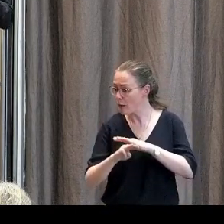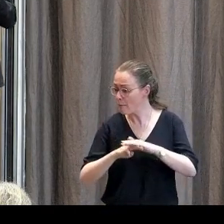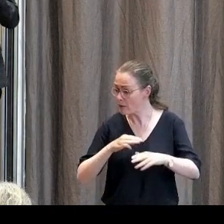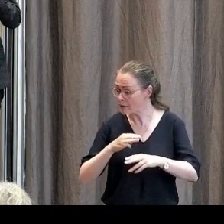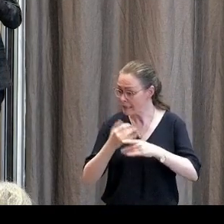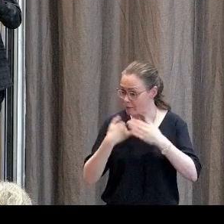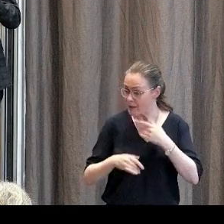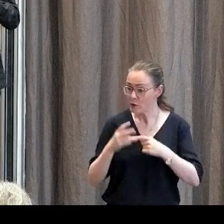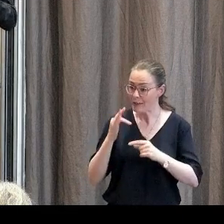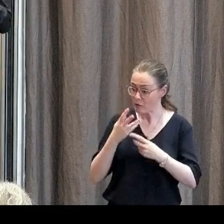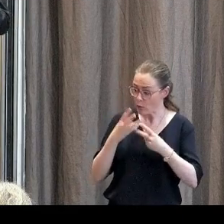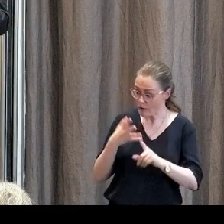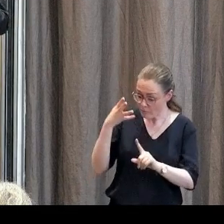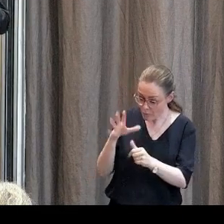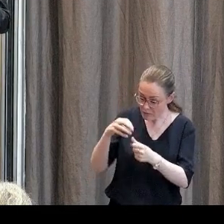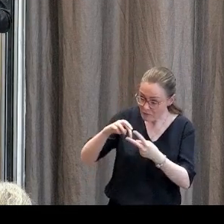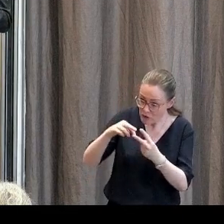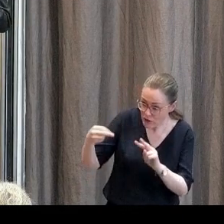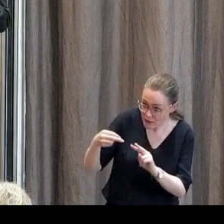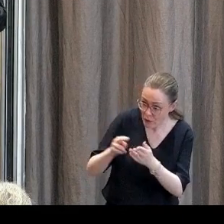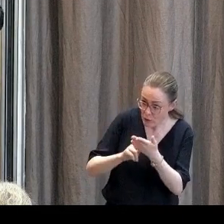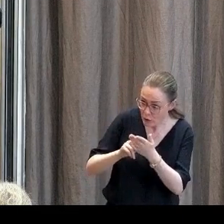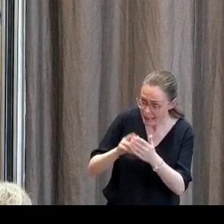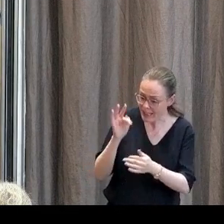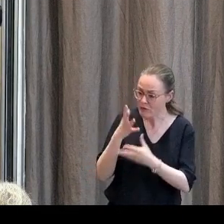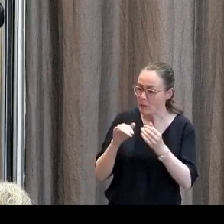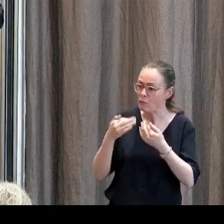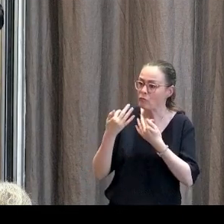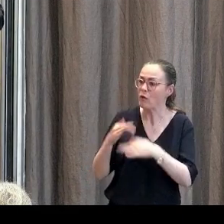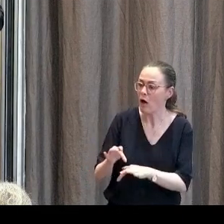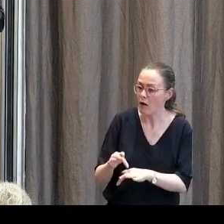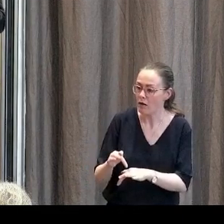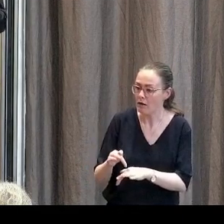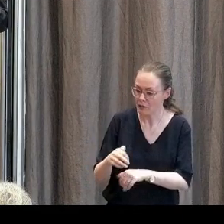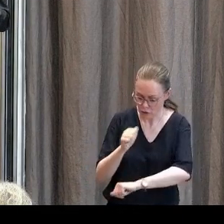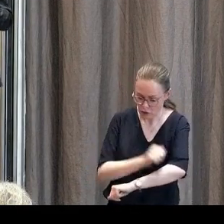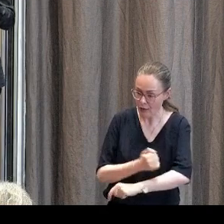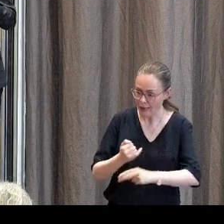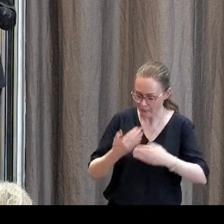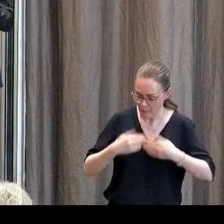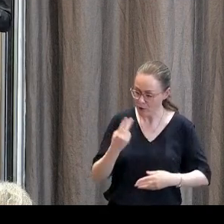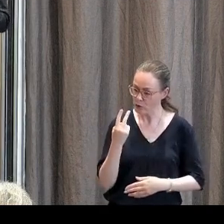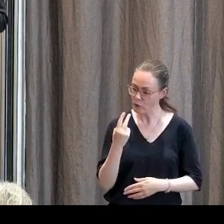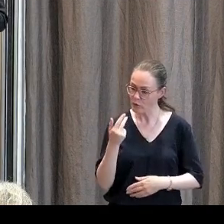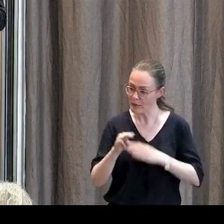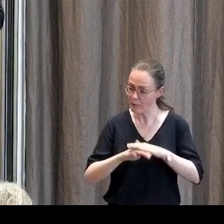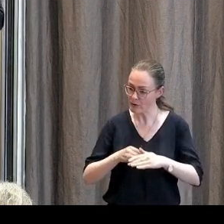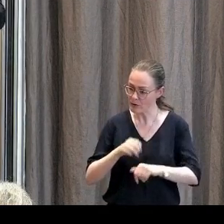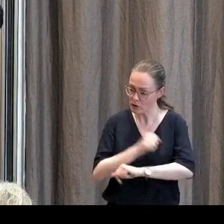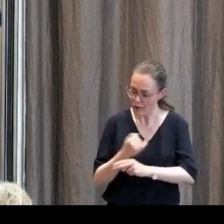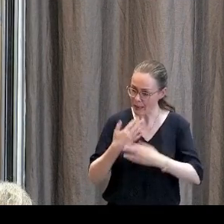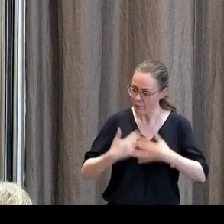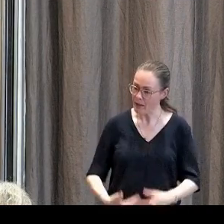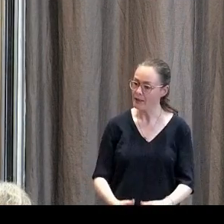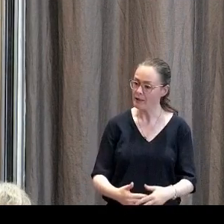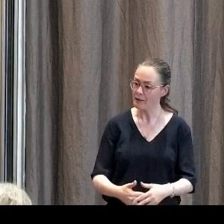you target a gene with antisense and something goes wrong, it's stuck there for 2 or 3 months. So we have